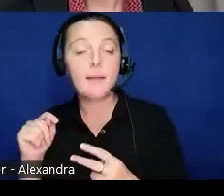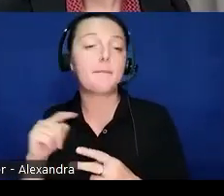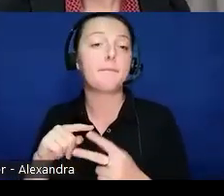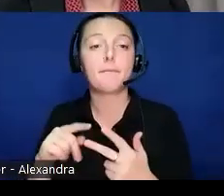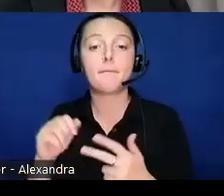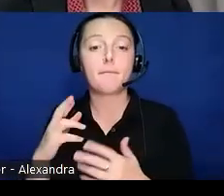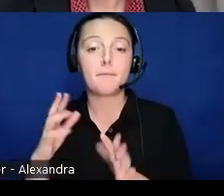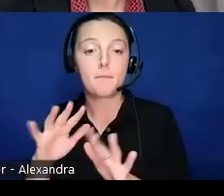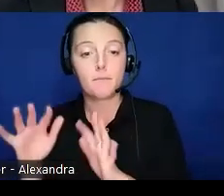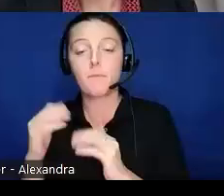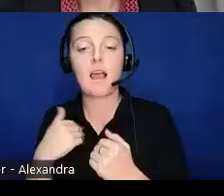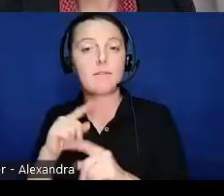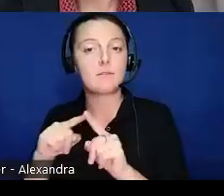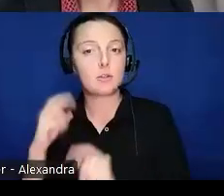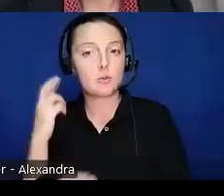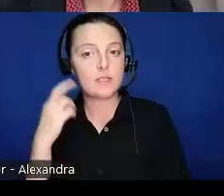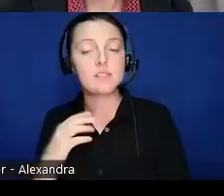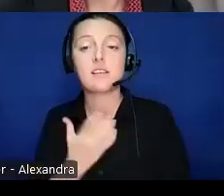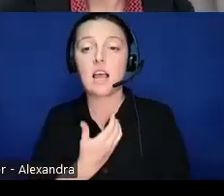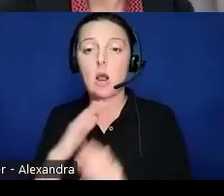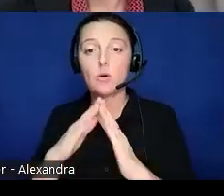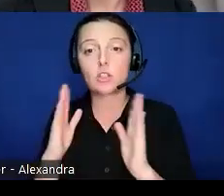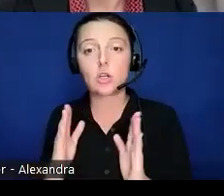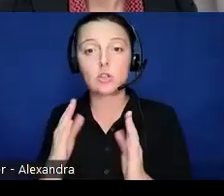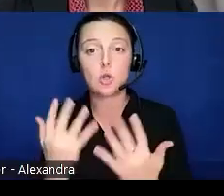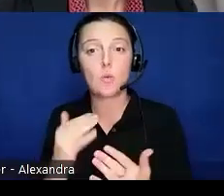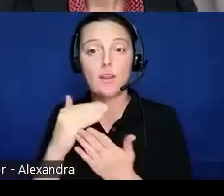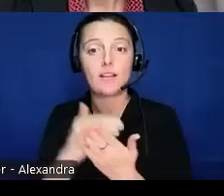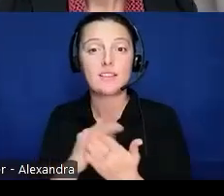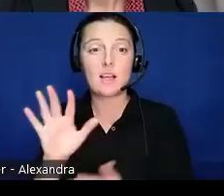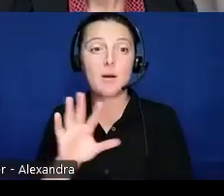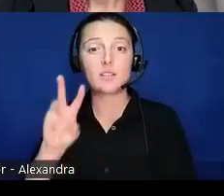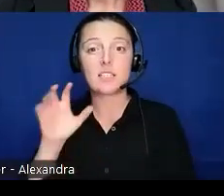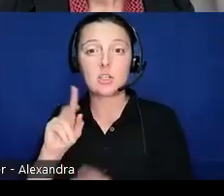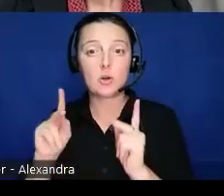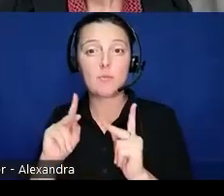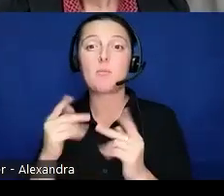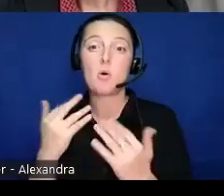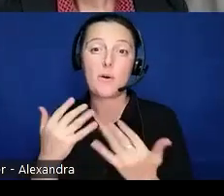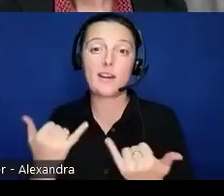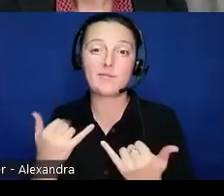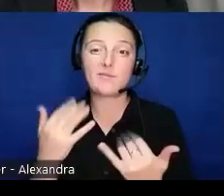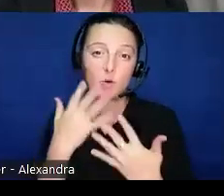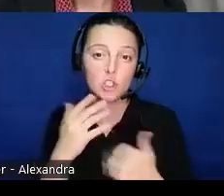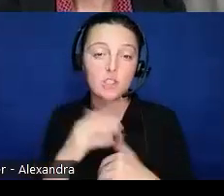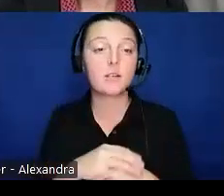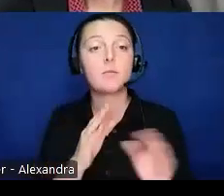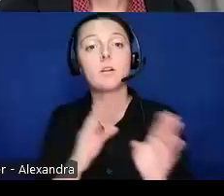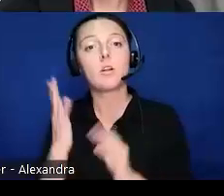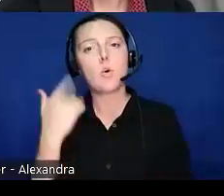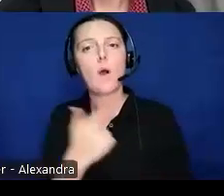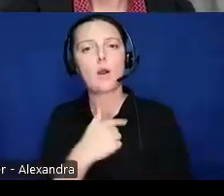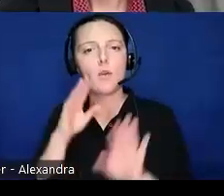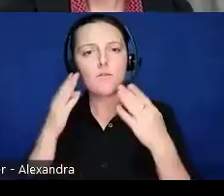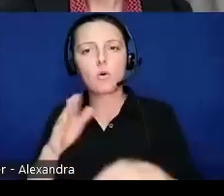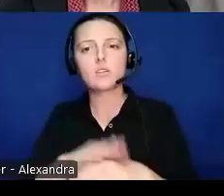is about 600 people long, unfortunately. And why do we focus on unsheltered, unhoused